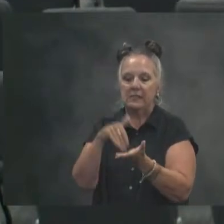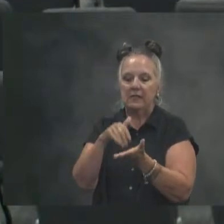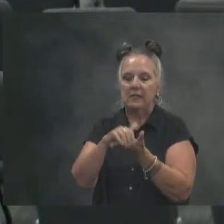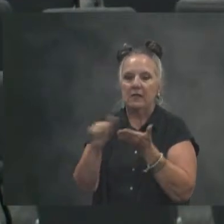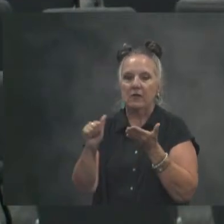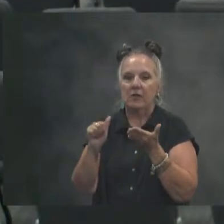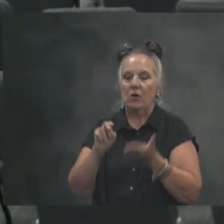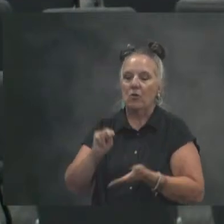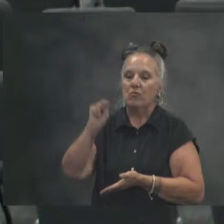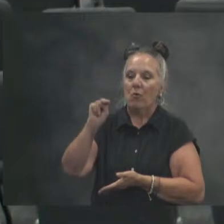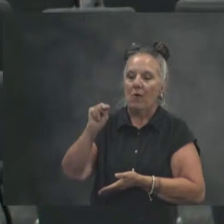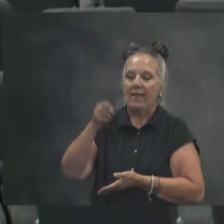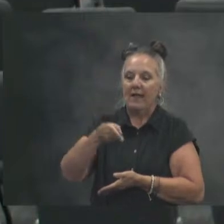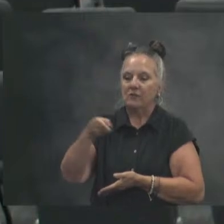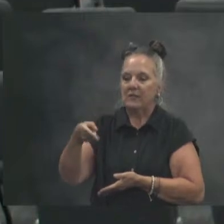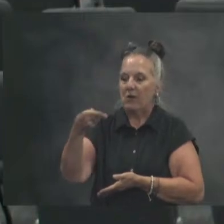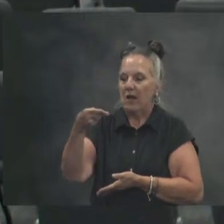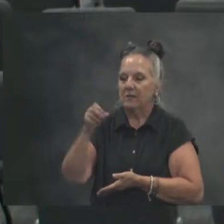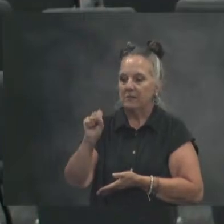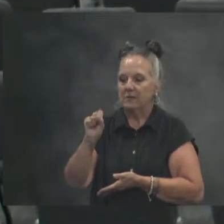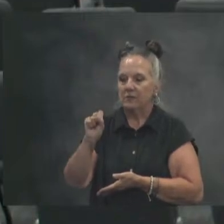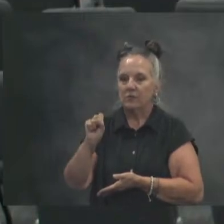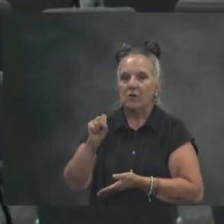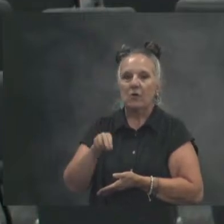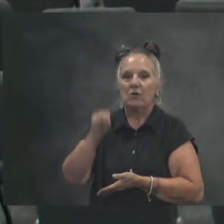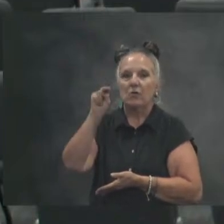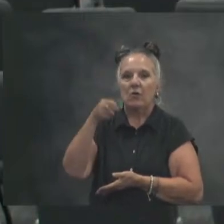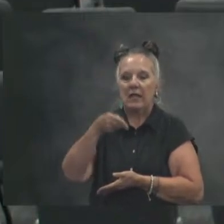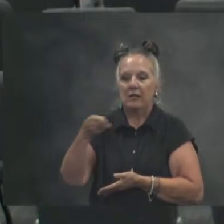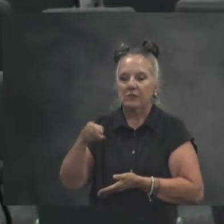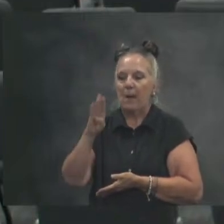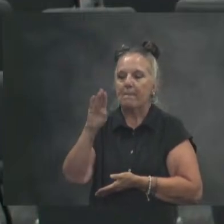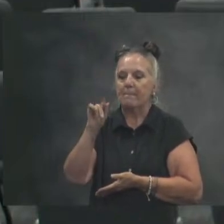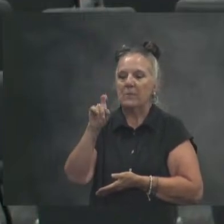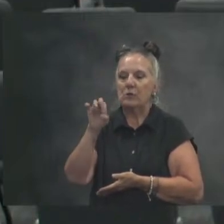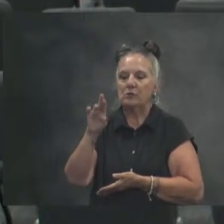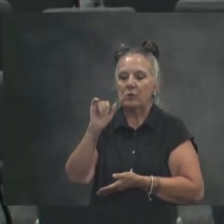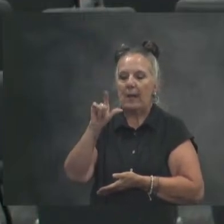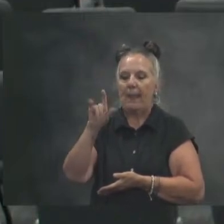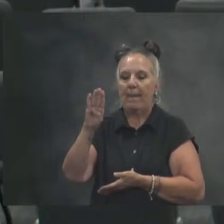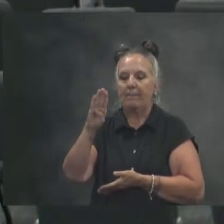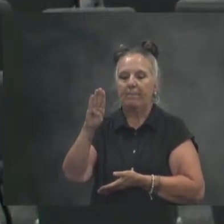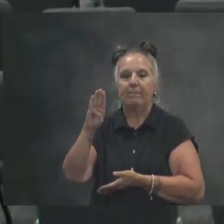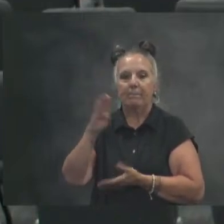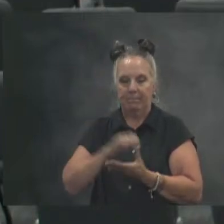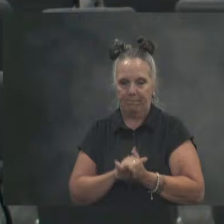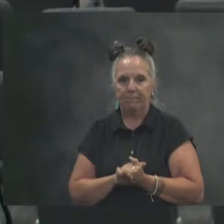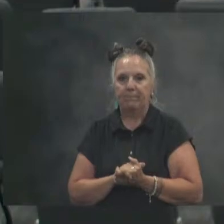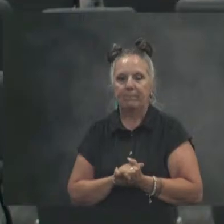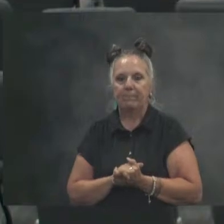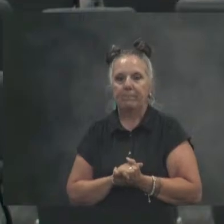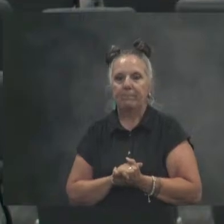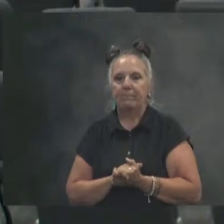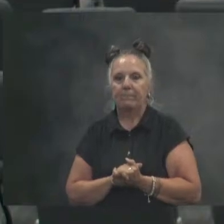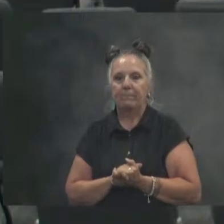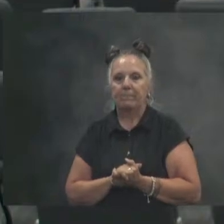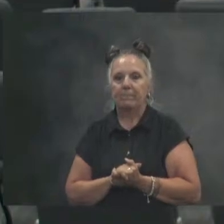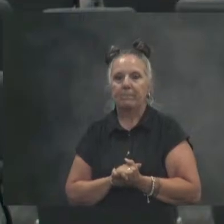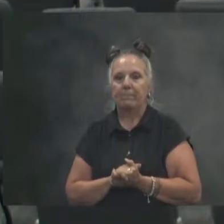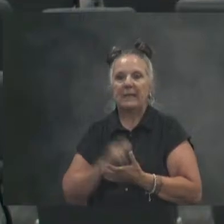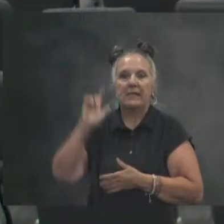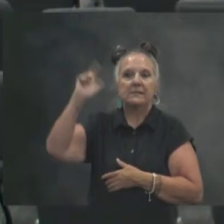to North Hagerstown High School from the North Hagerstown High School Boosters Club Incorporated. Mr. Stauffer, is there a